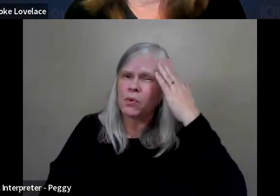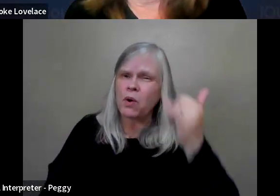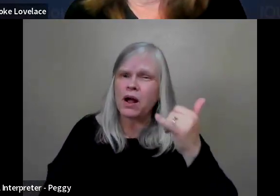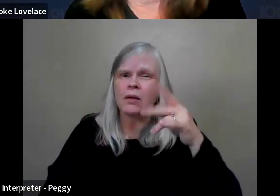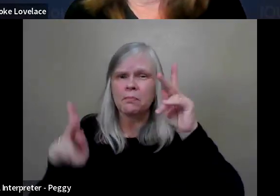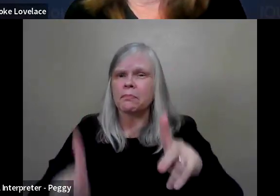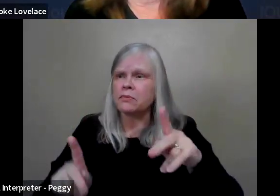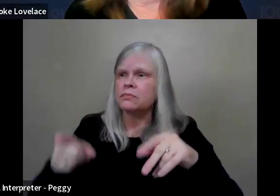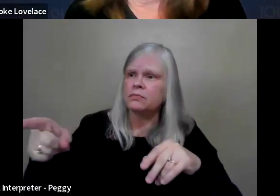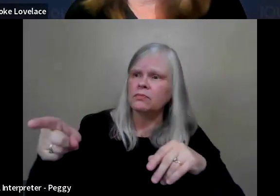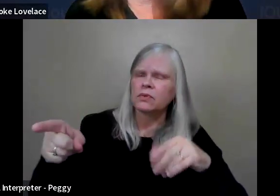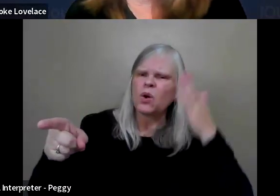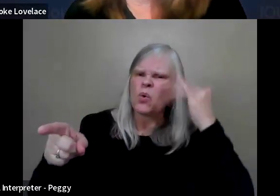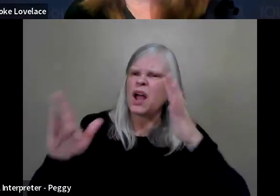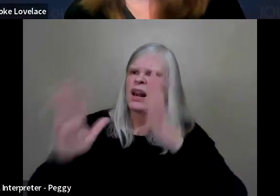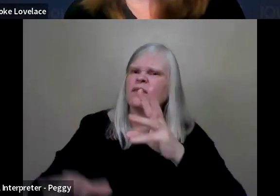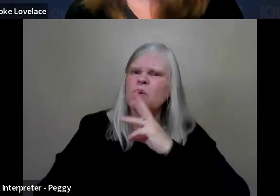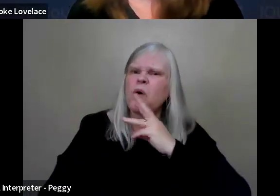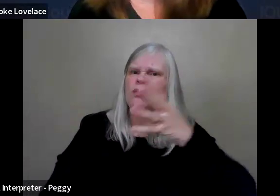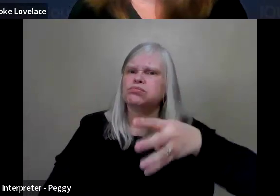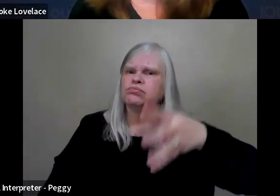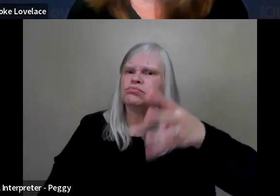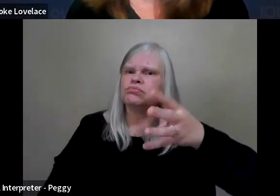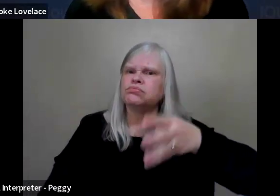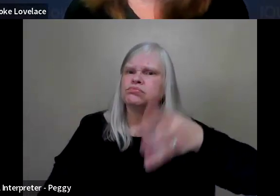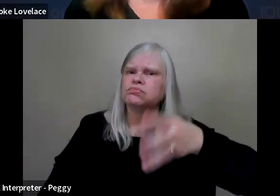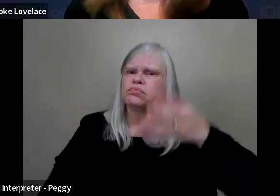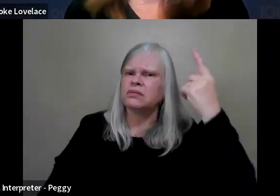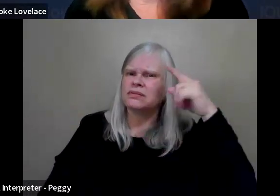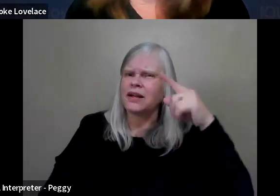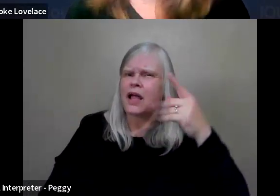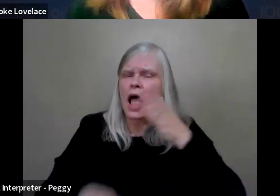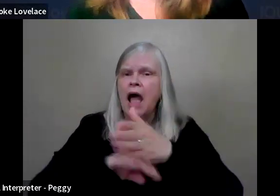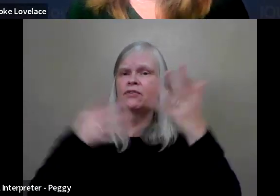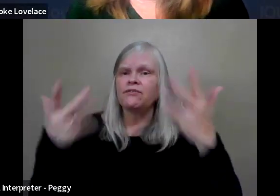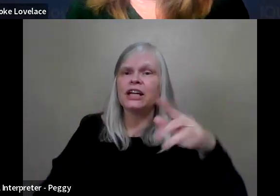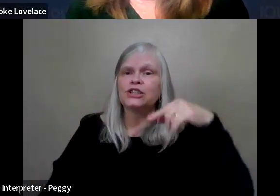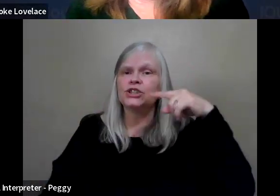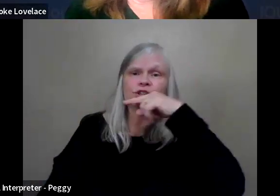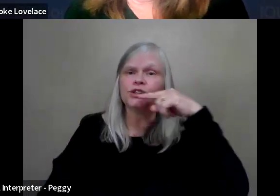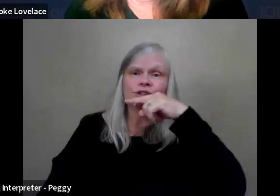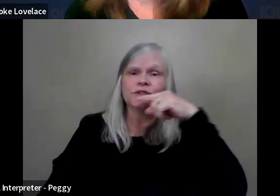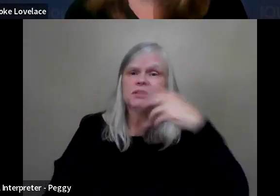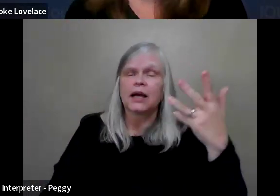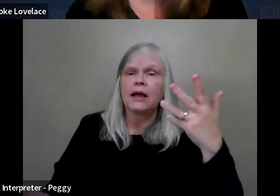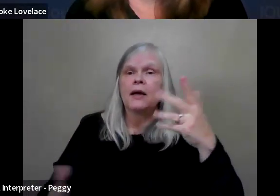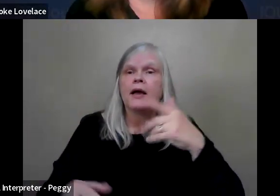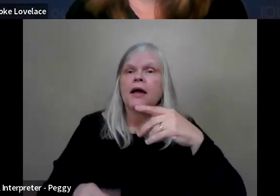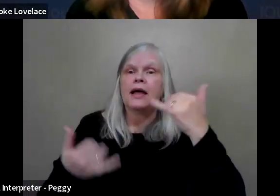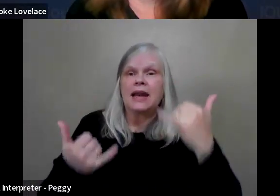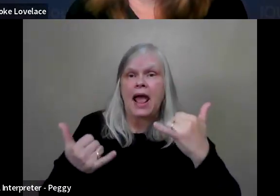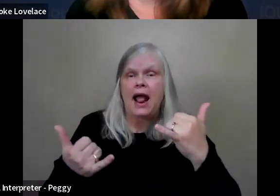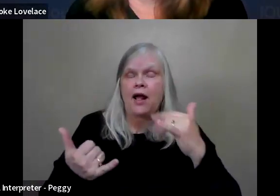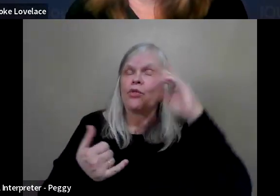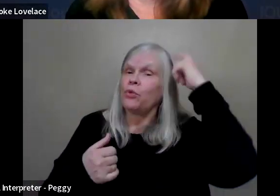with dementia might leave the sink on. They leave the sink running after they brush their teeth. Again, it's because of the changes